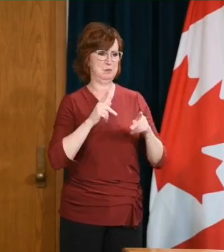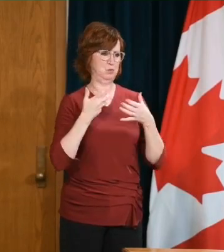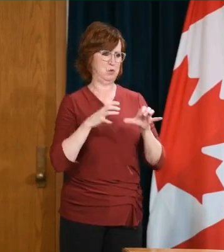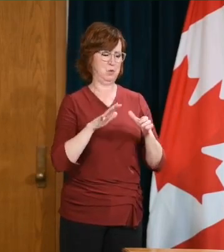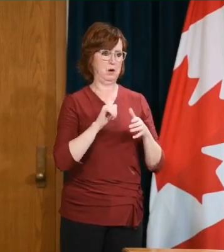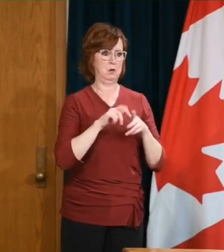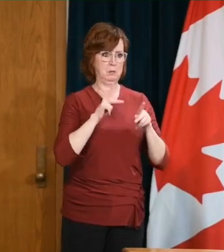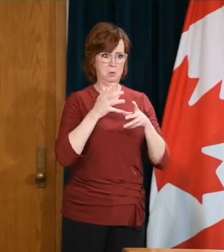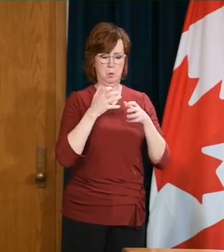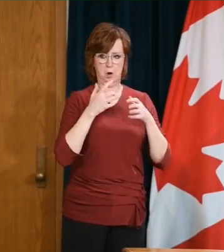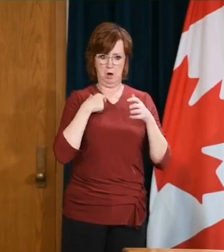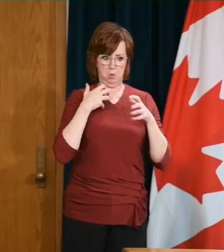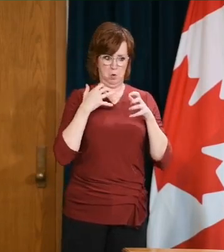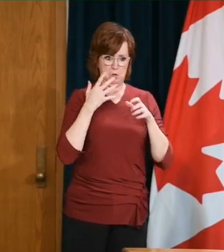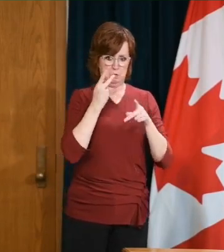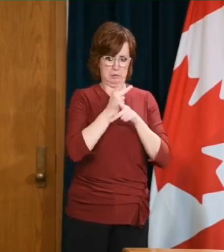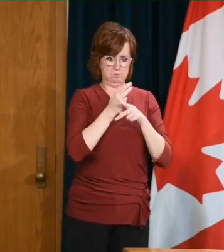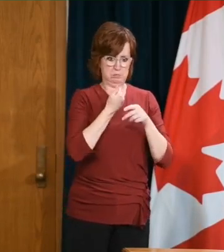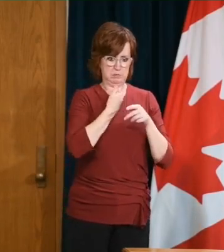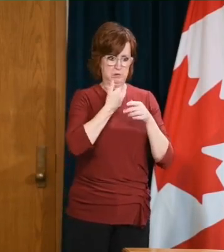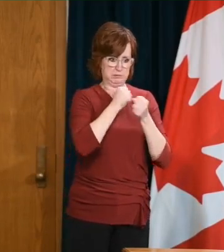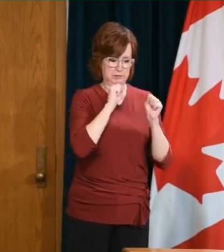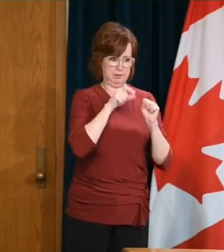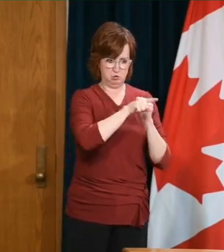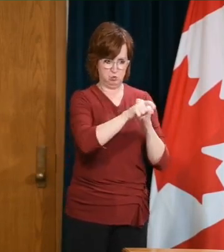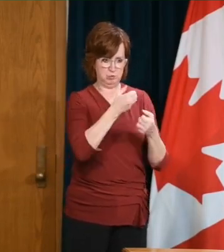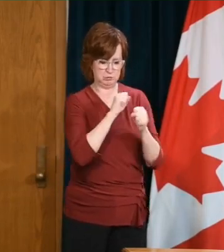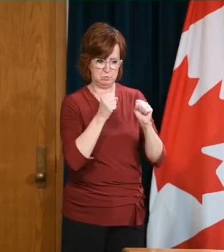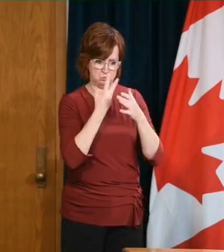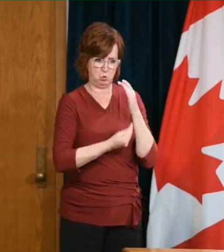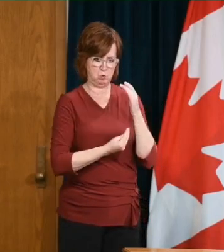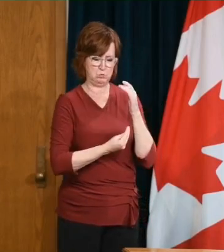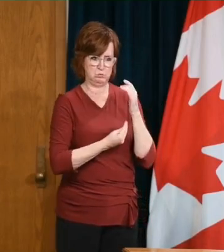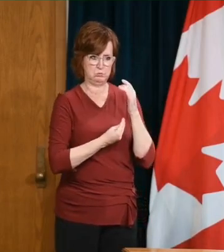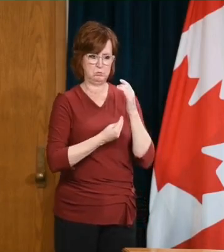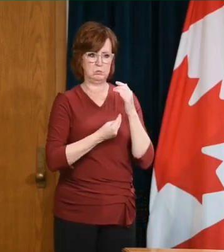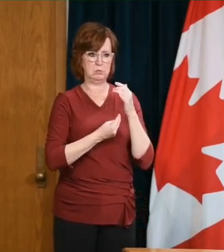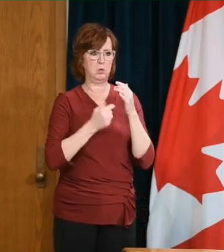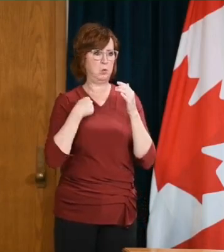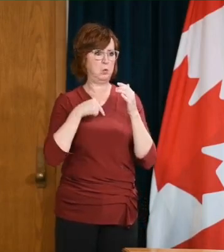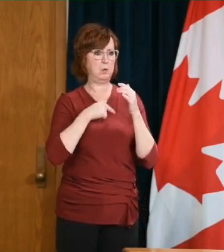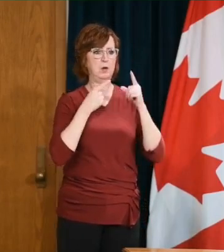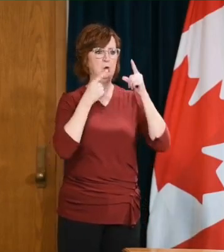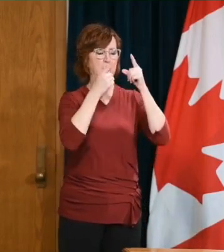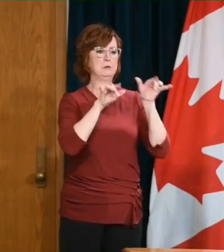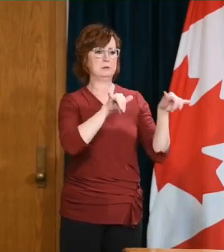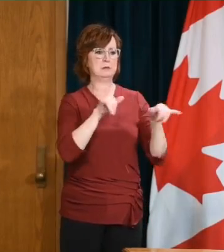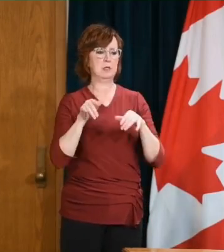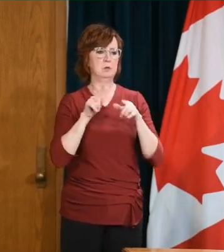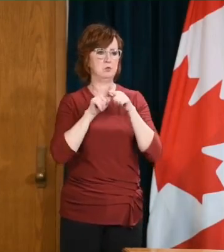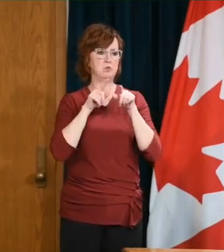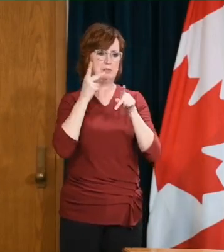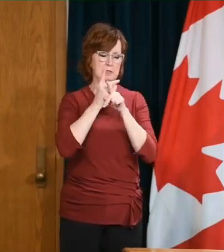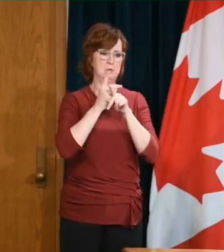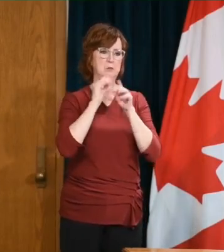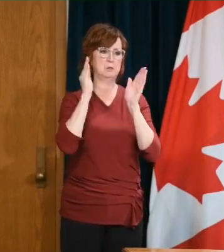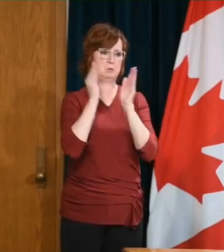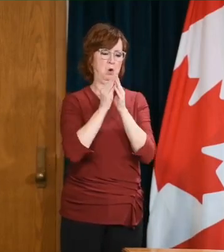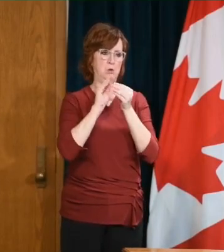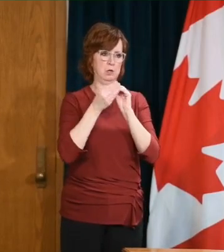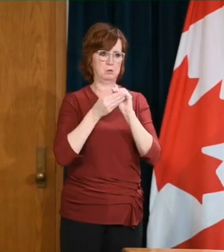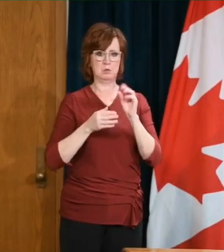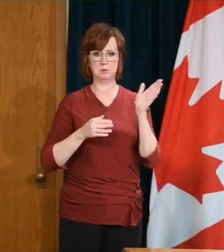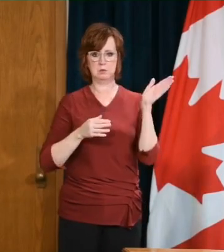our protocols on a continuous basis to keep the curve, as you said, as flat as possible. We'll take our next question from the floor.